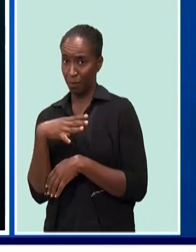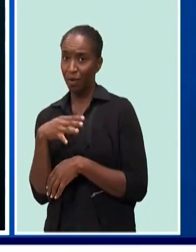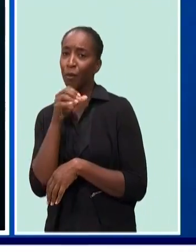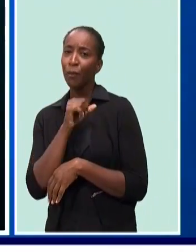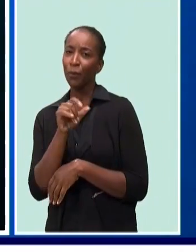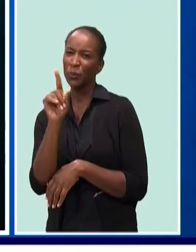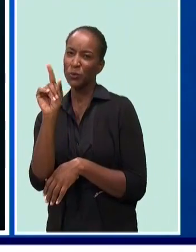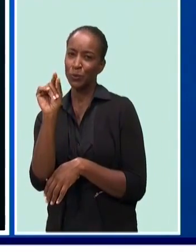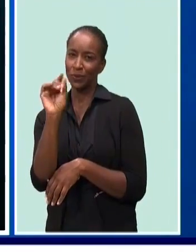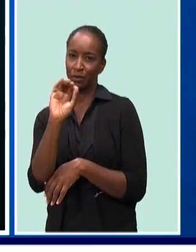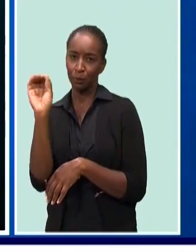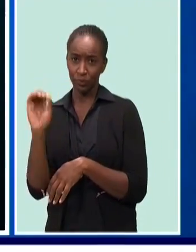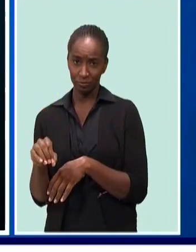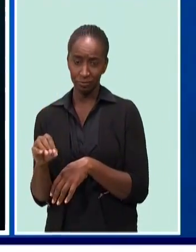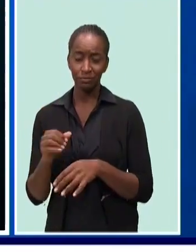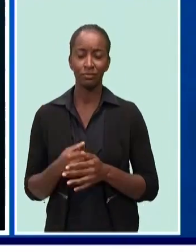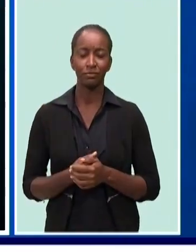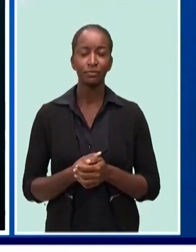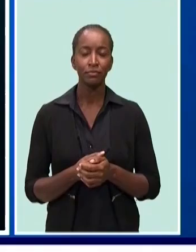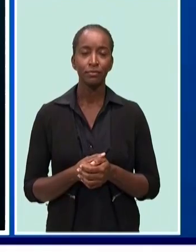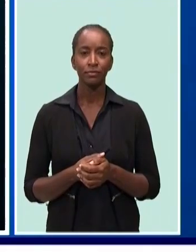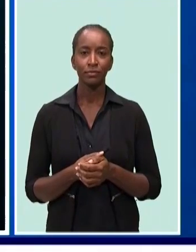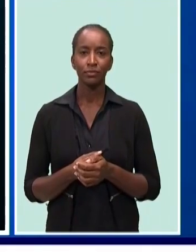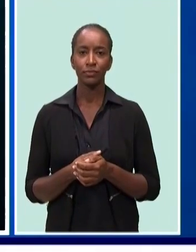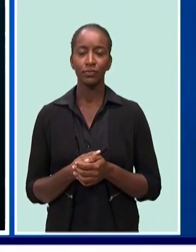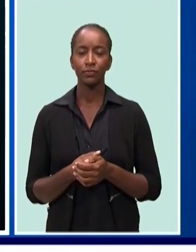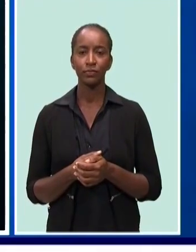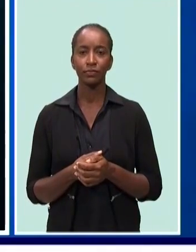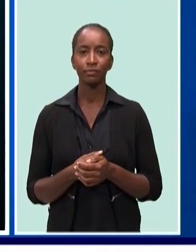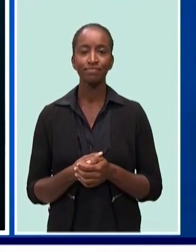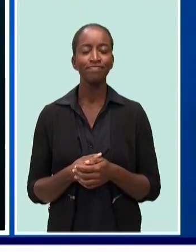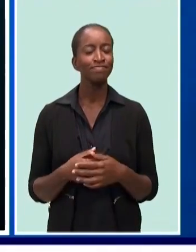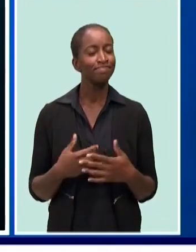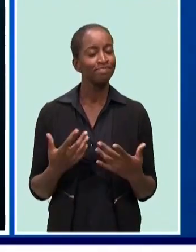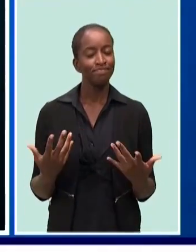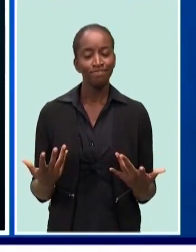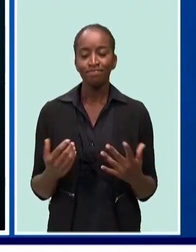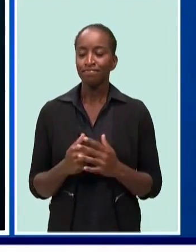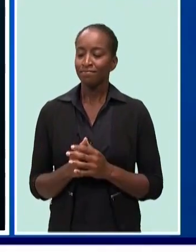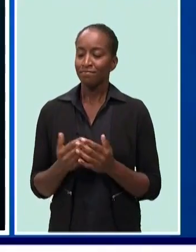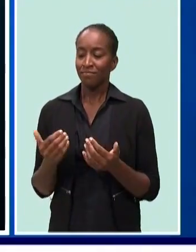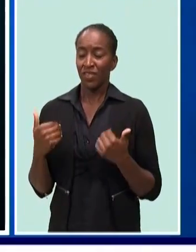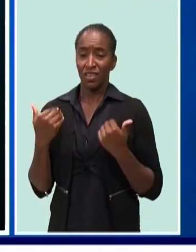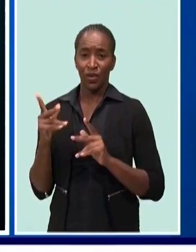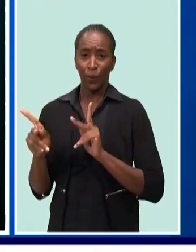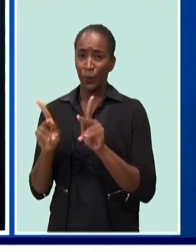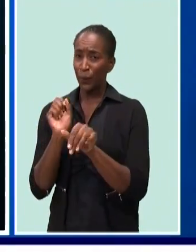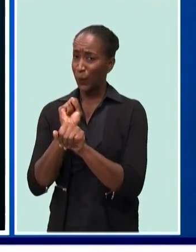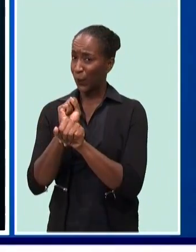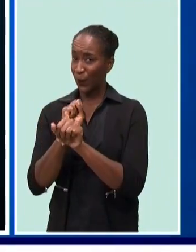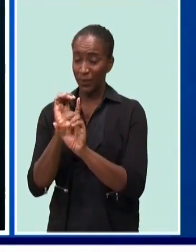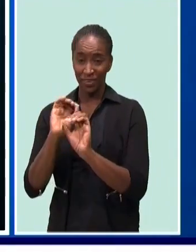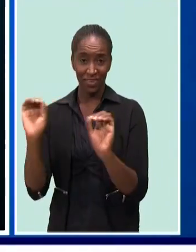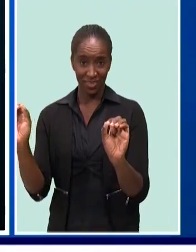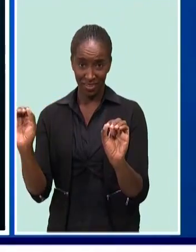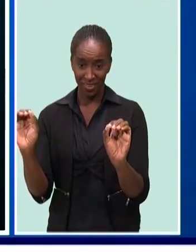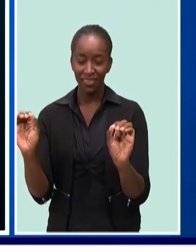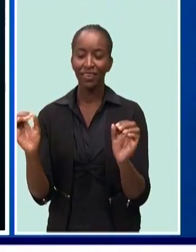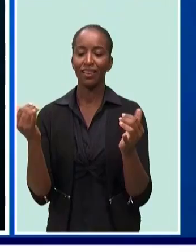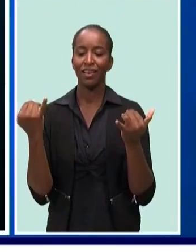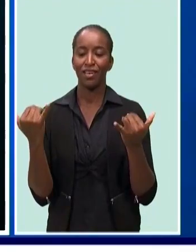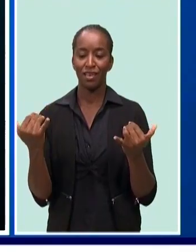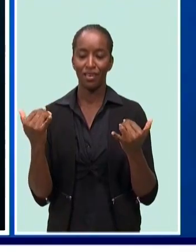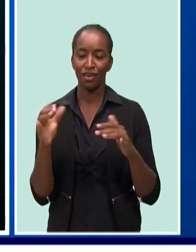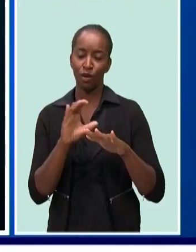for young males. It is therefore not surprising that youth entrepreneurship has been pushed to the center of regional and